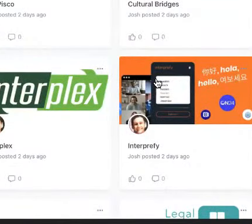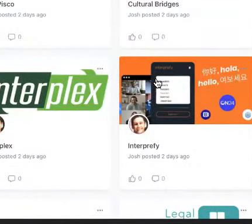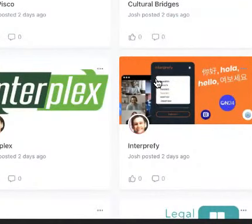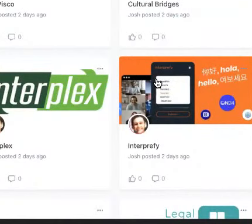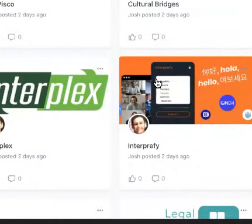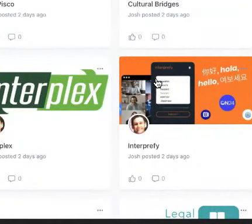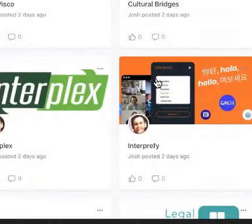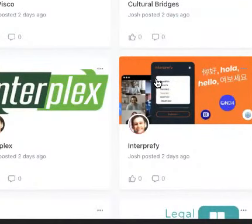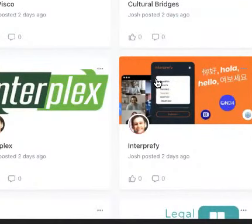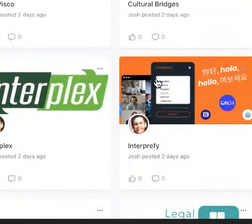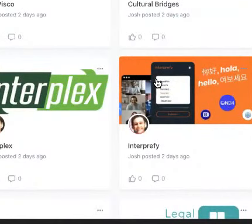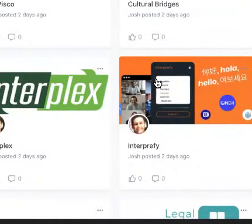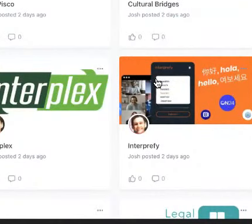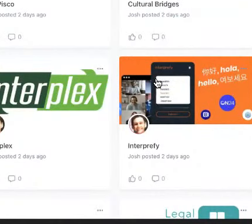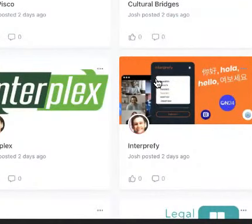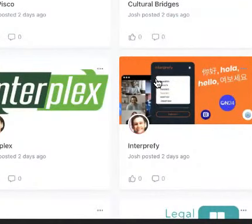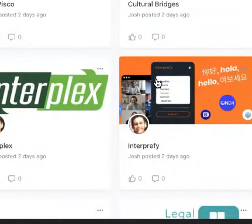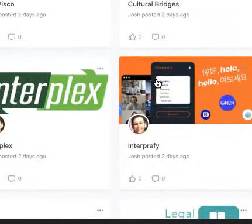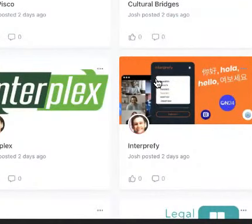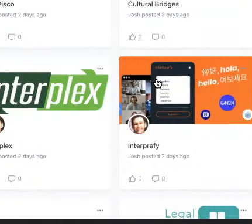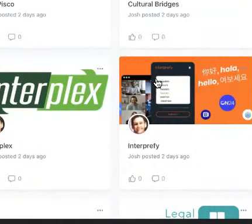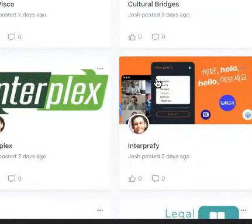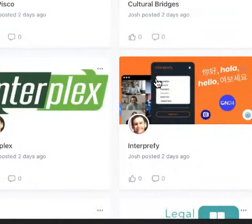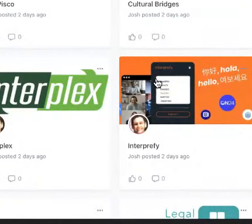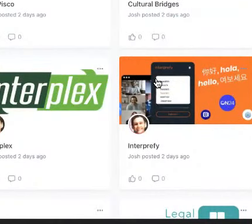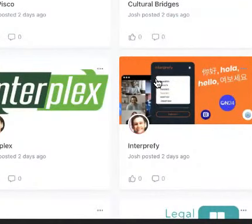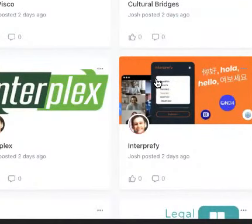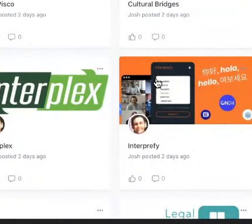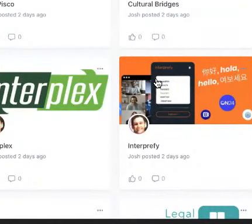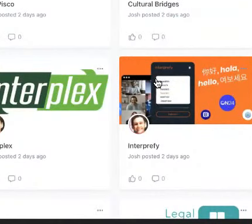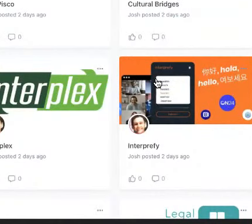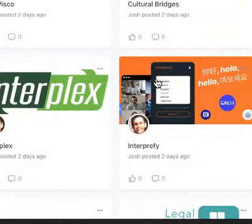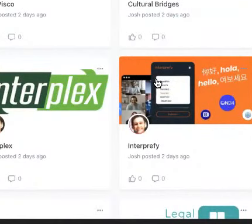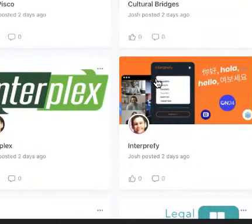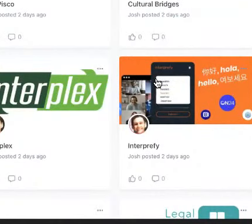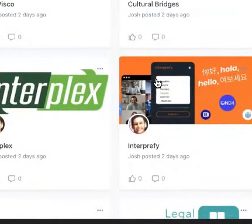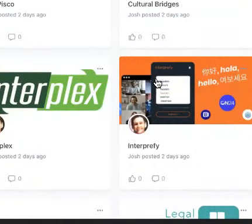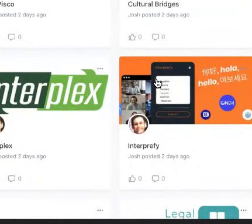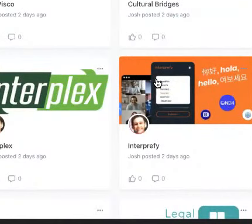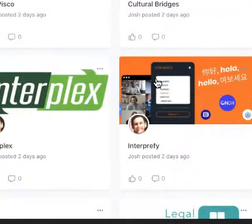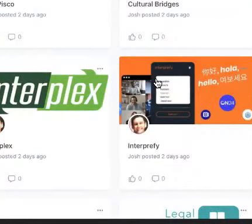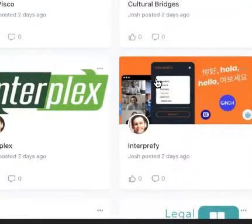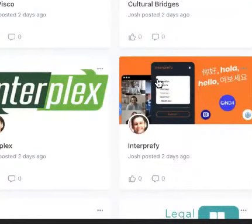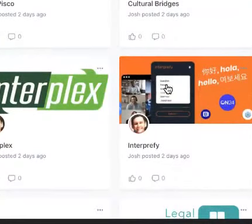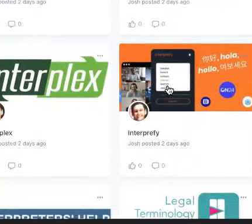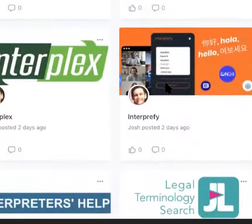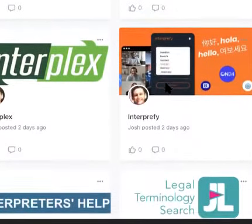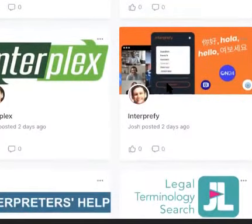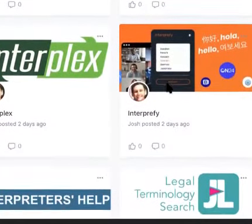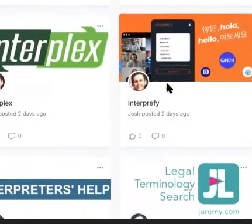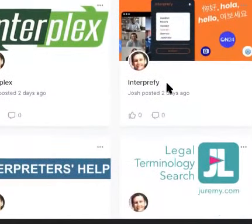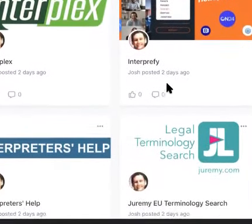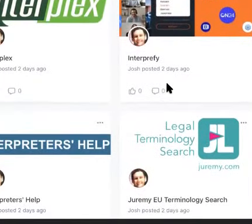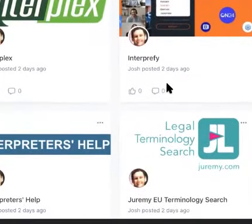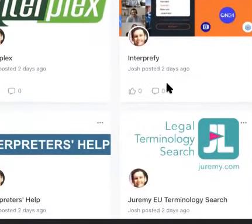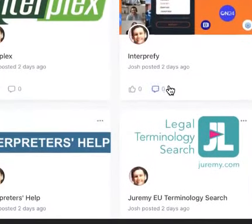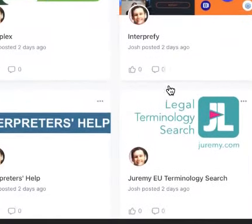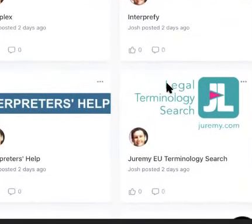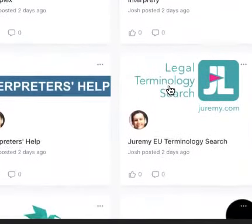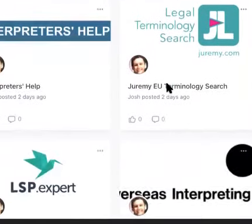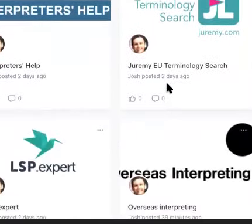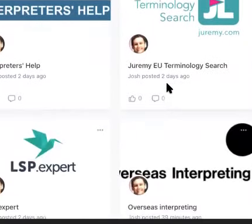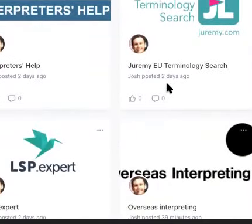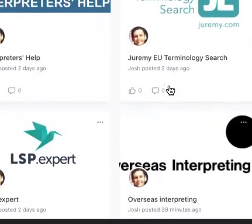First of all, a huge thank you to all of our sponsors. You can see we have a ton